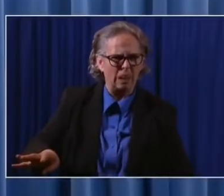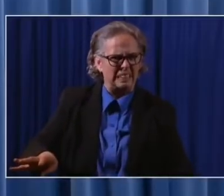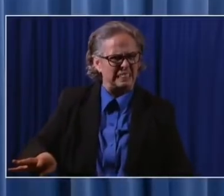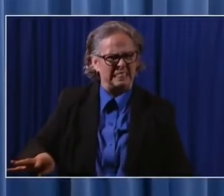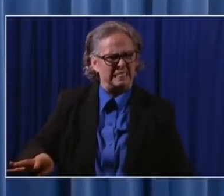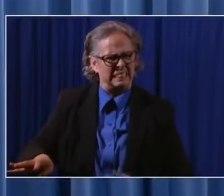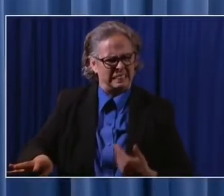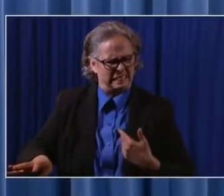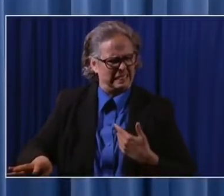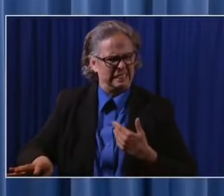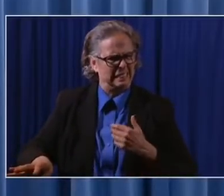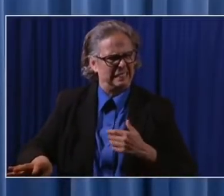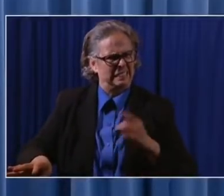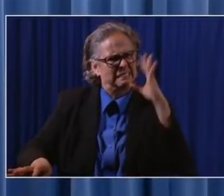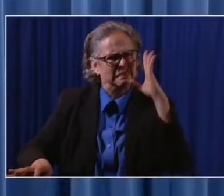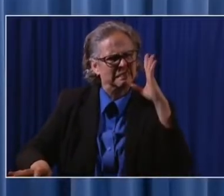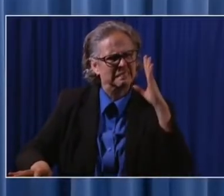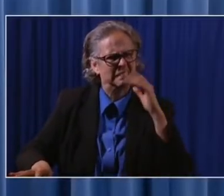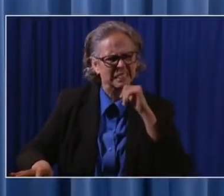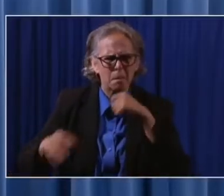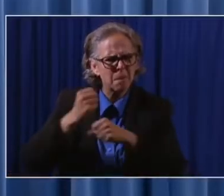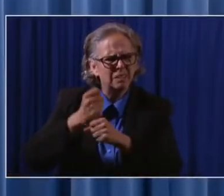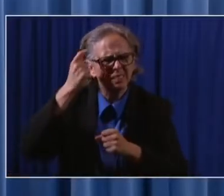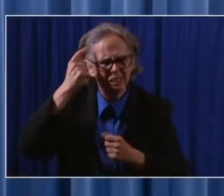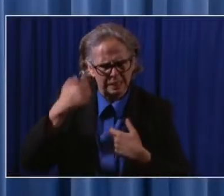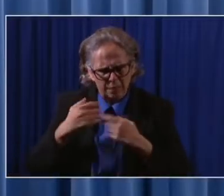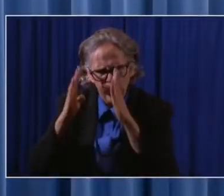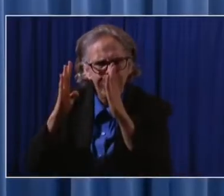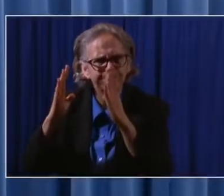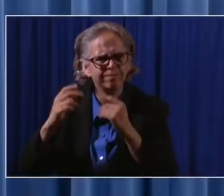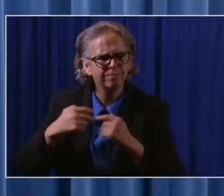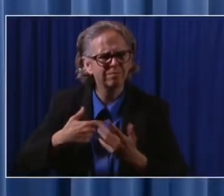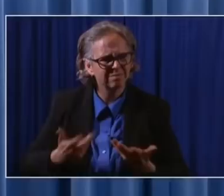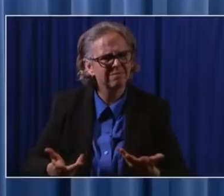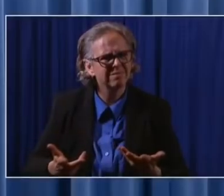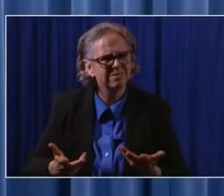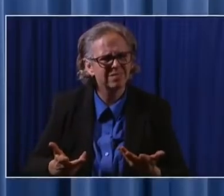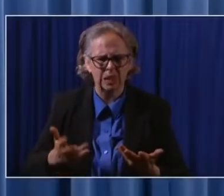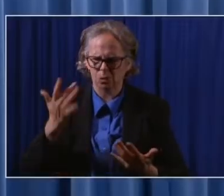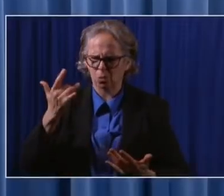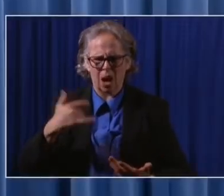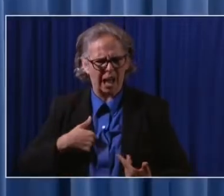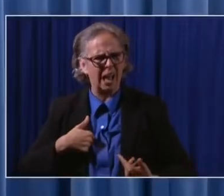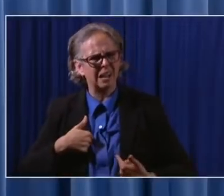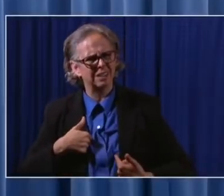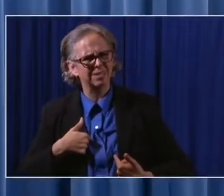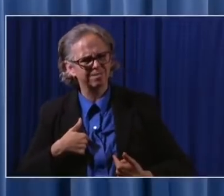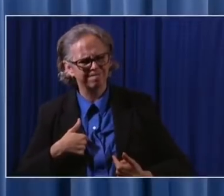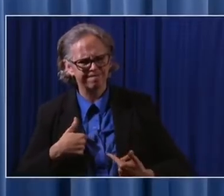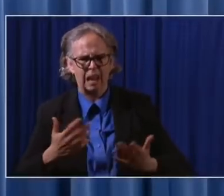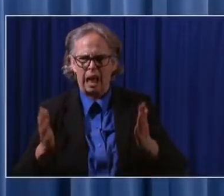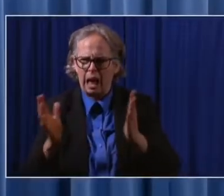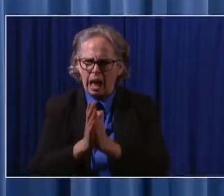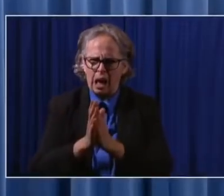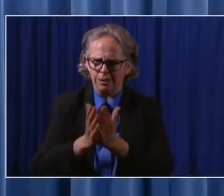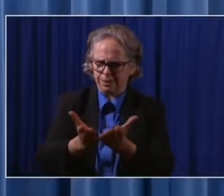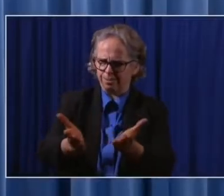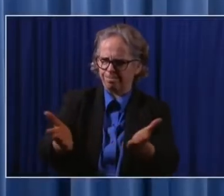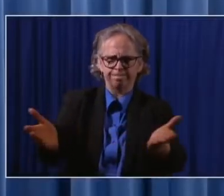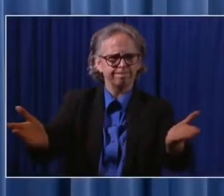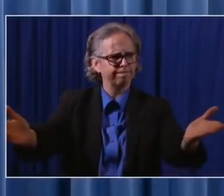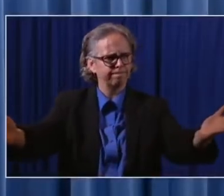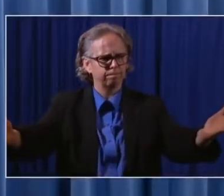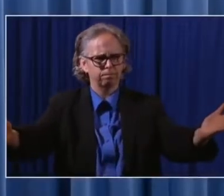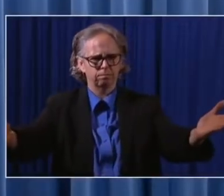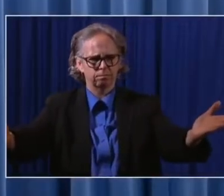didn't really seem to make sense. And so that's why we did it, is for protection of our